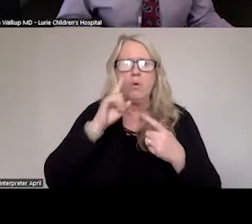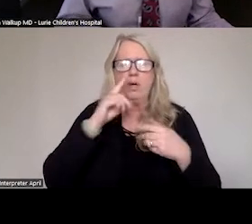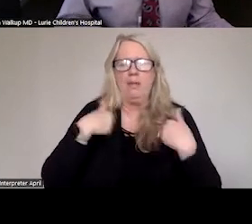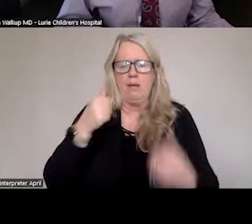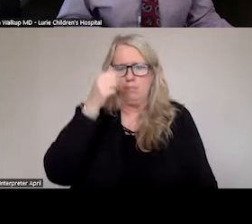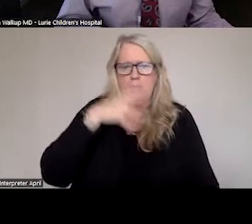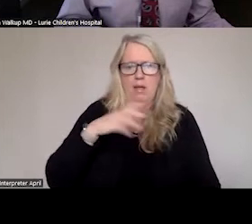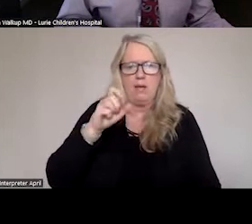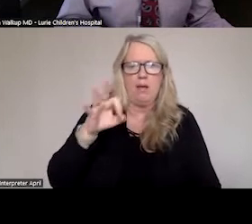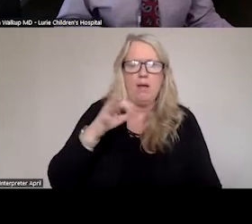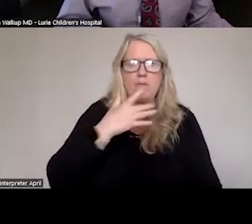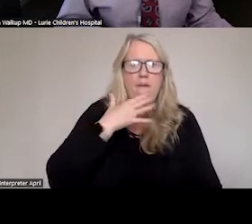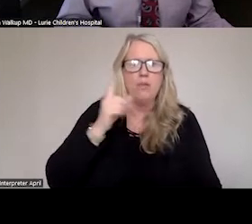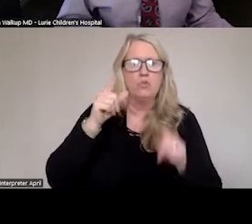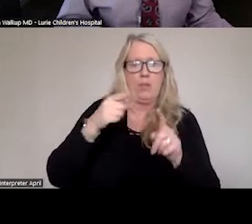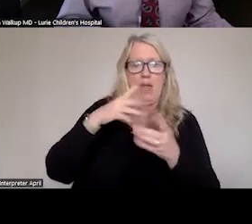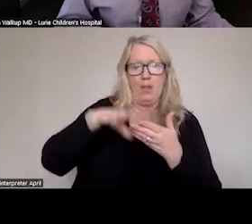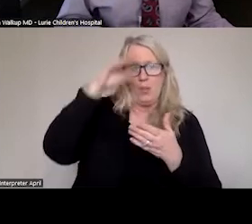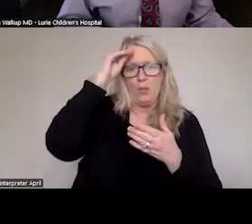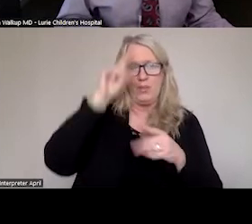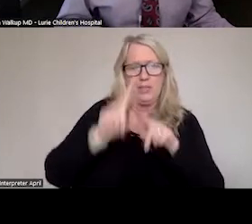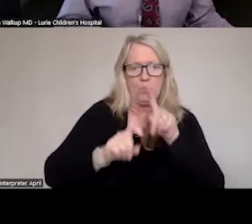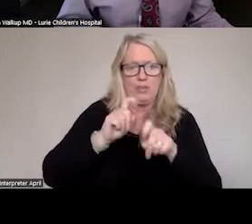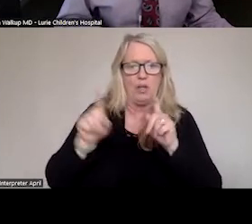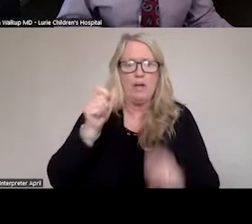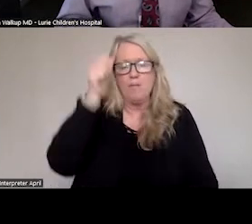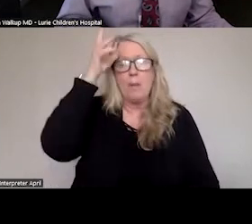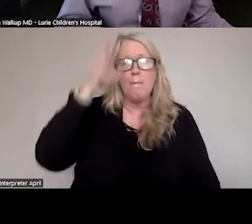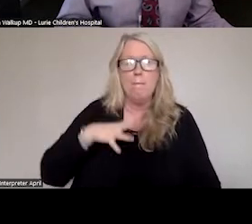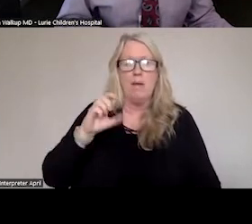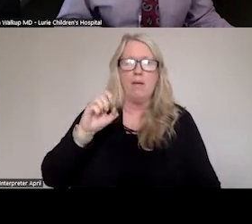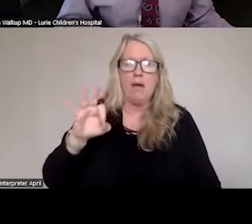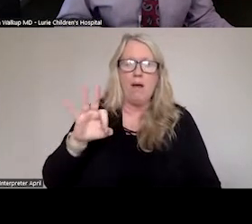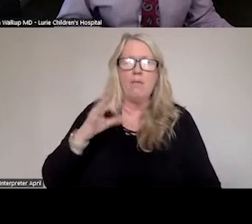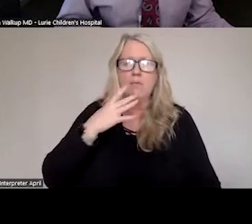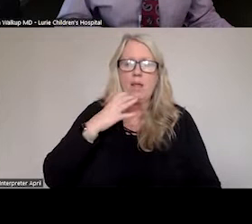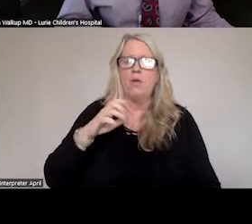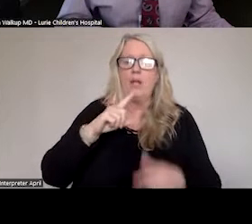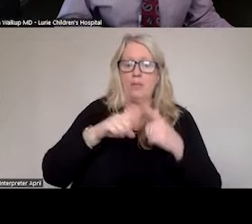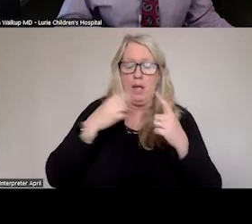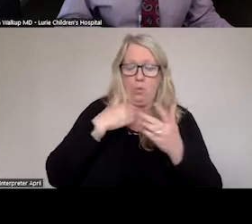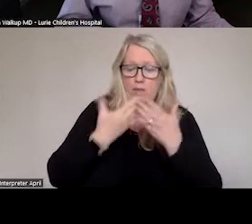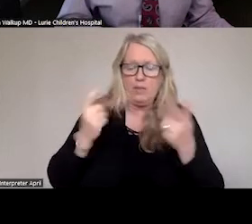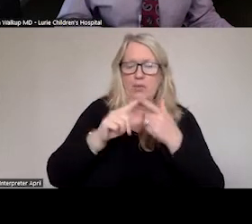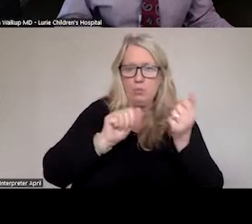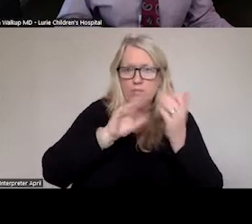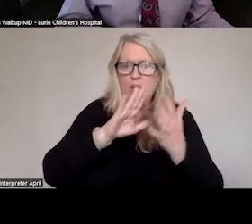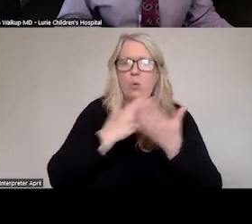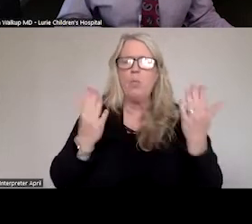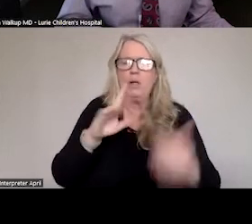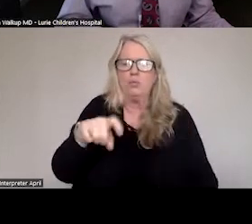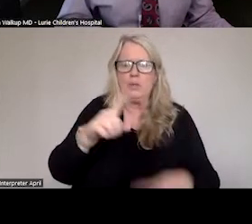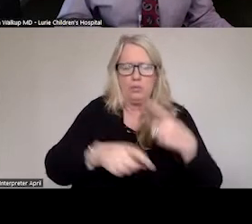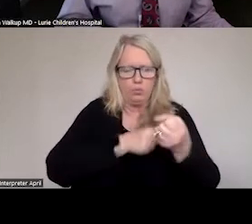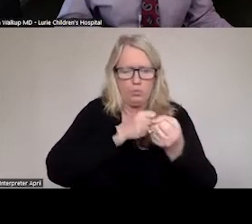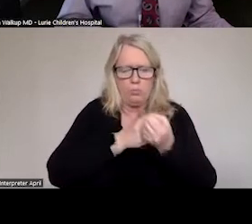And the learning question that the boys and young men of color came up with are, what are the challenges we face and what are the resources we need to support our mental health